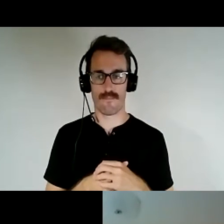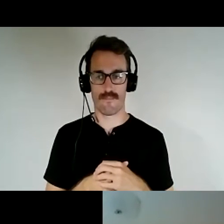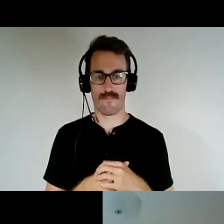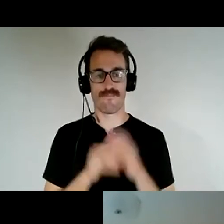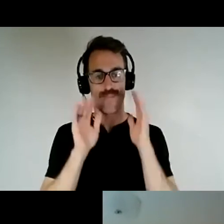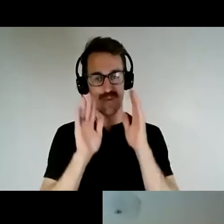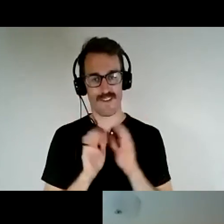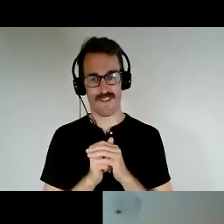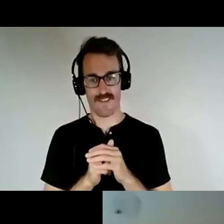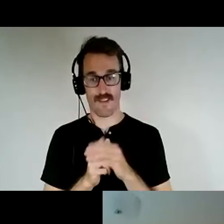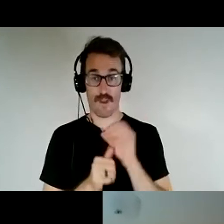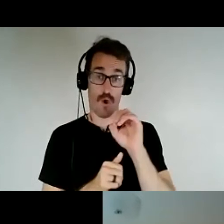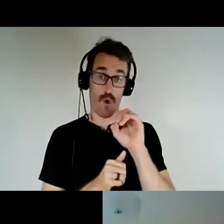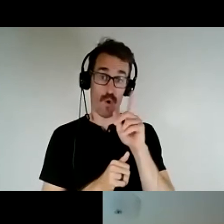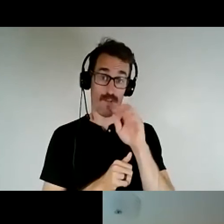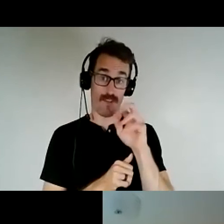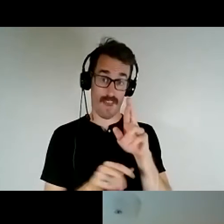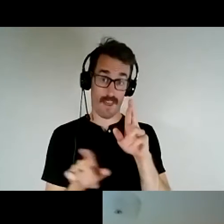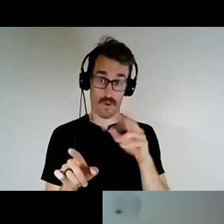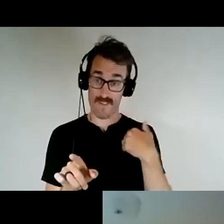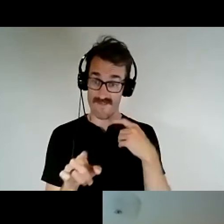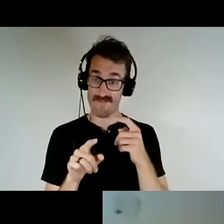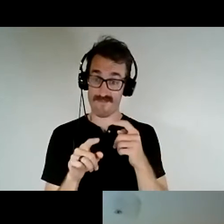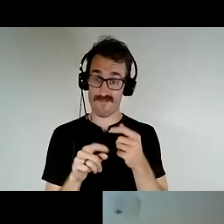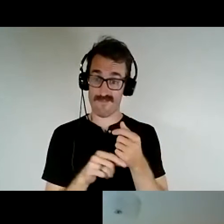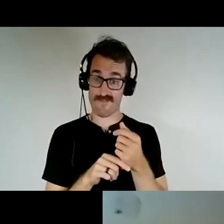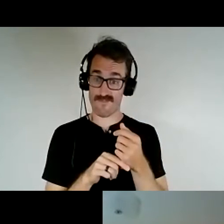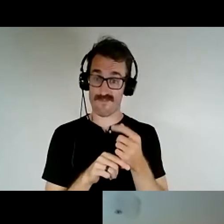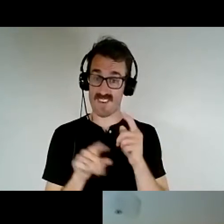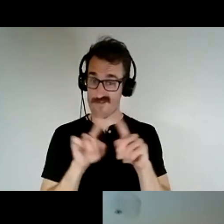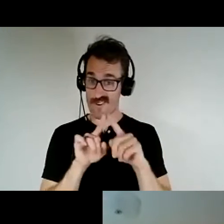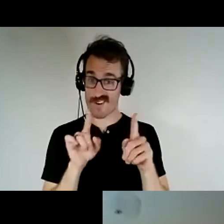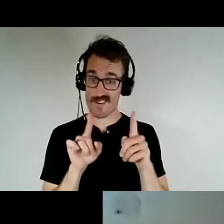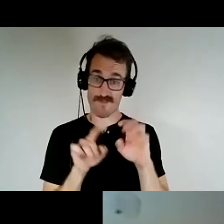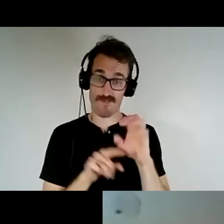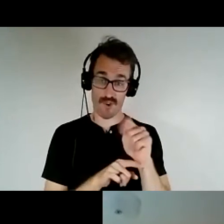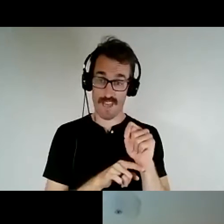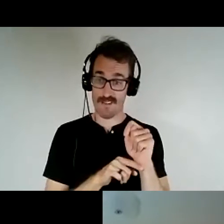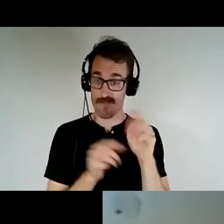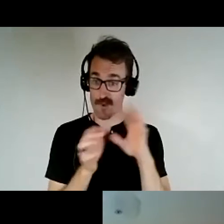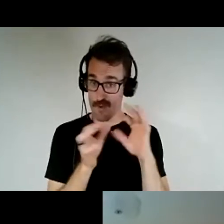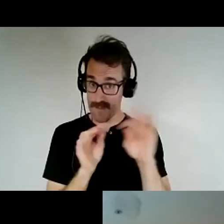Great. Olivier, I wonder if you have any reflections to offer, because you've been monitoring the chat too.